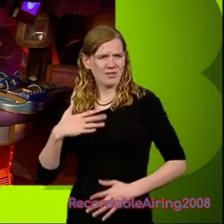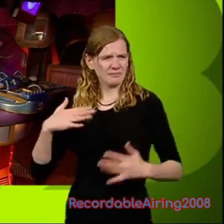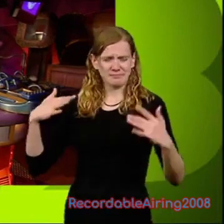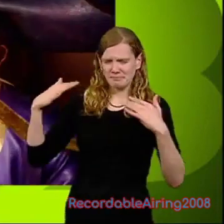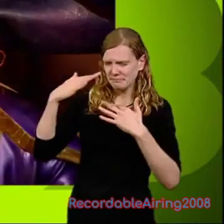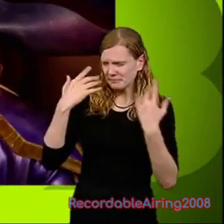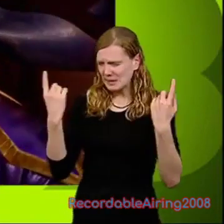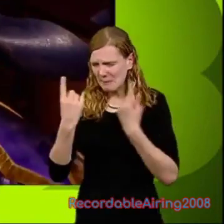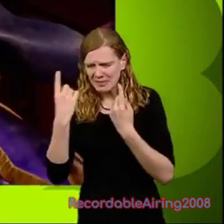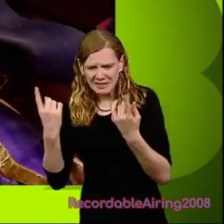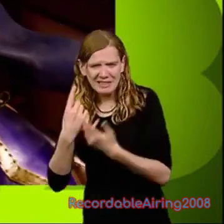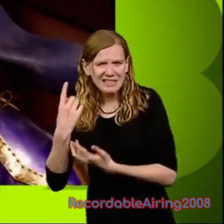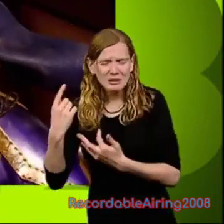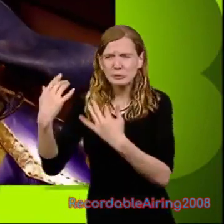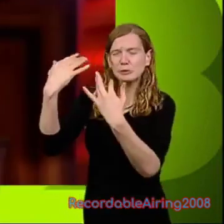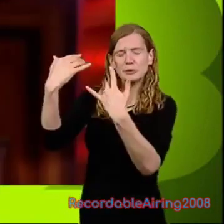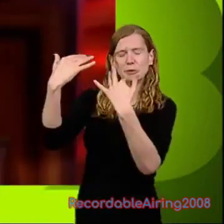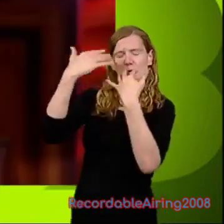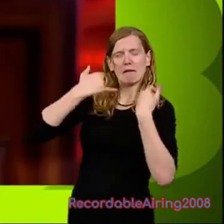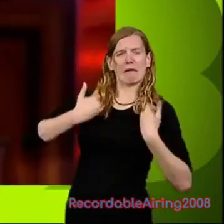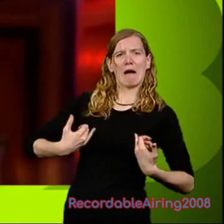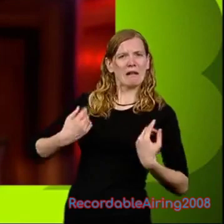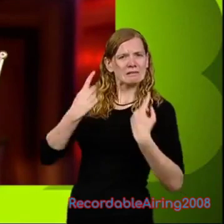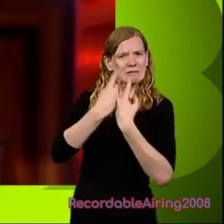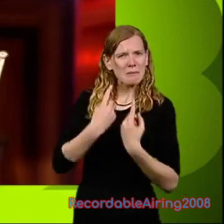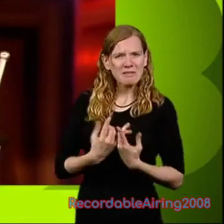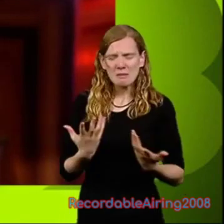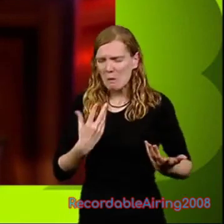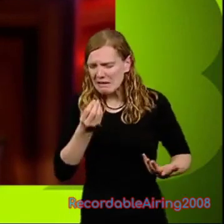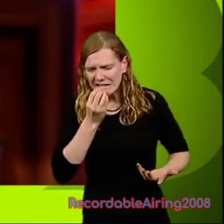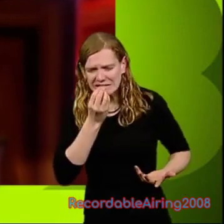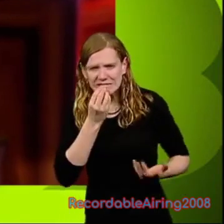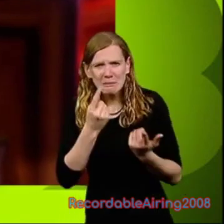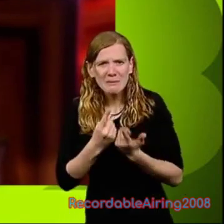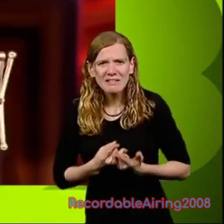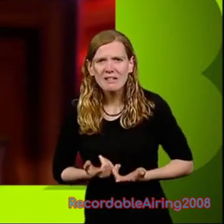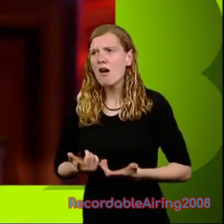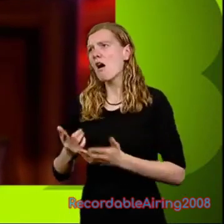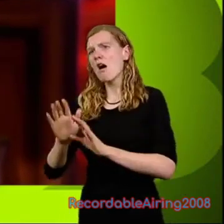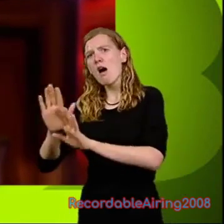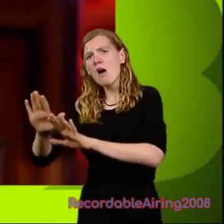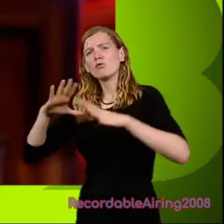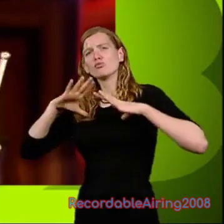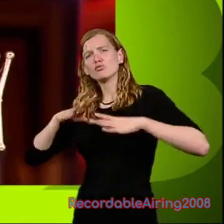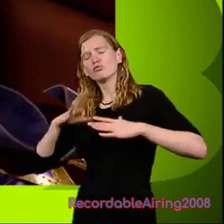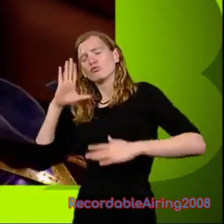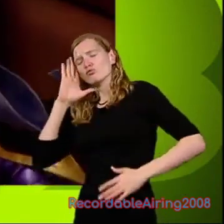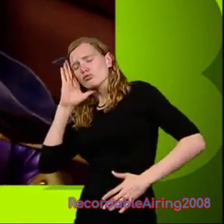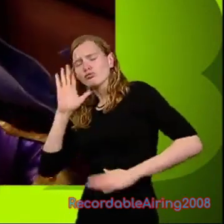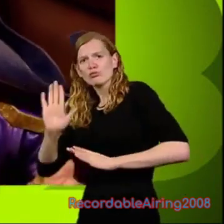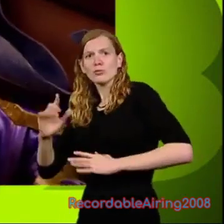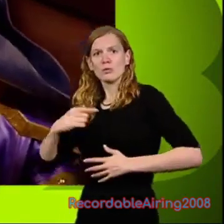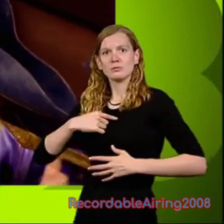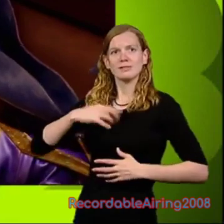spells. It must be something I ate last night. Oh, dear. Well, if you'd like to go and have a nice lie down, I'll happily do a show for you.